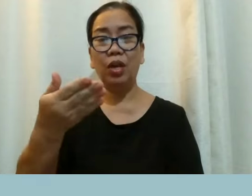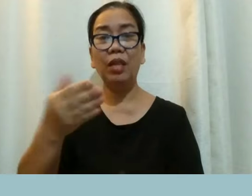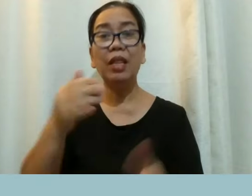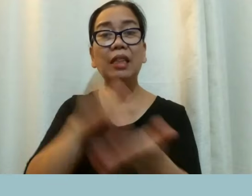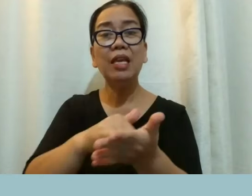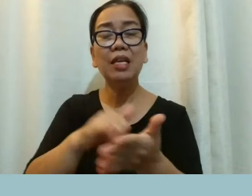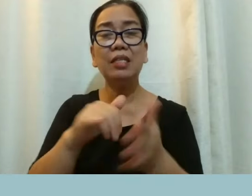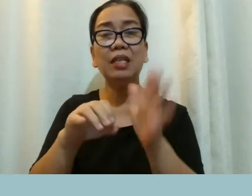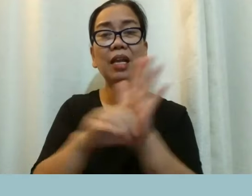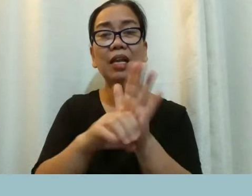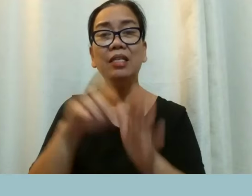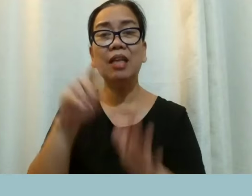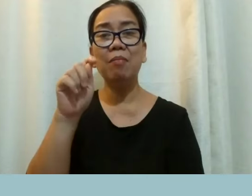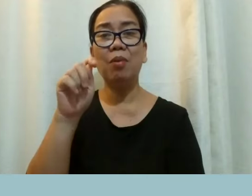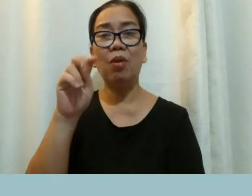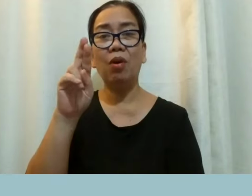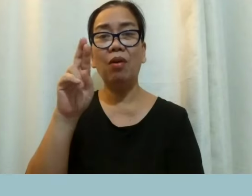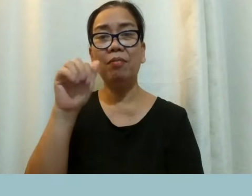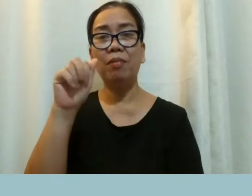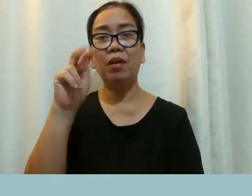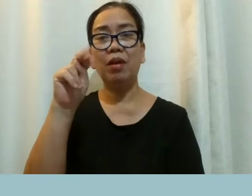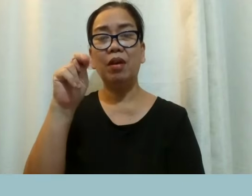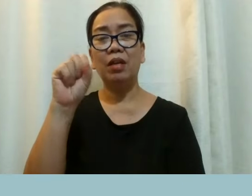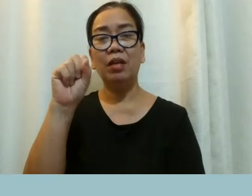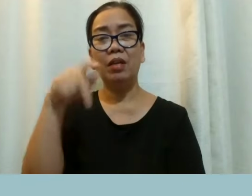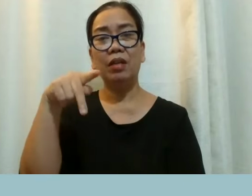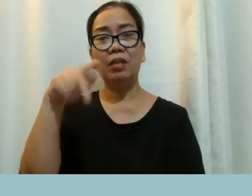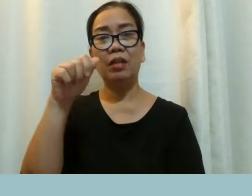picture, that is an example of